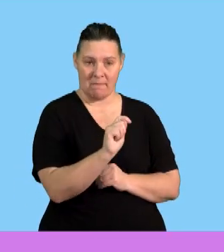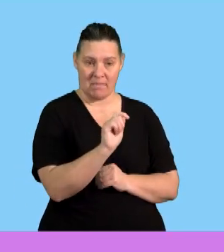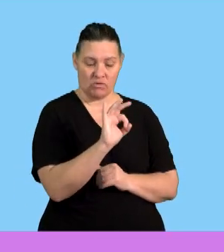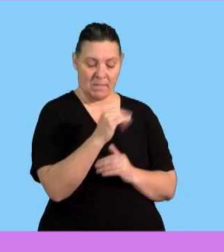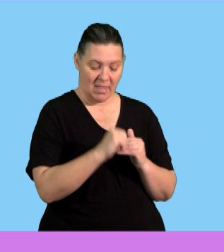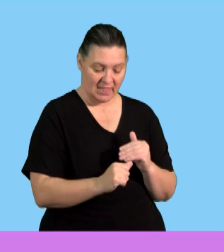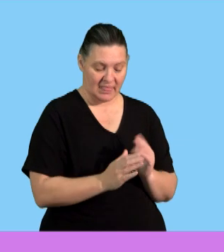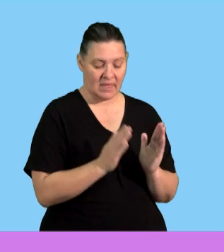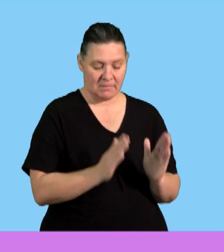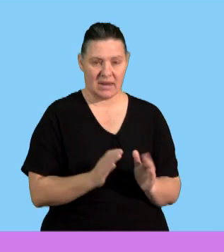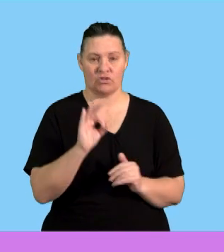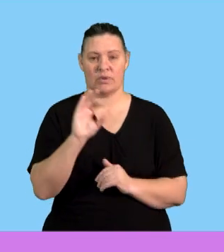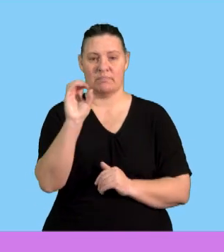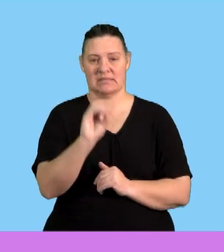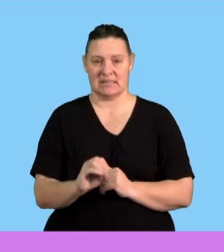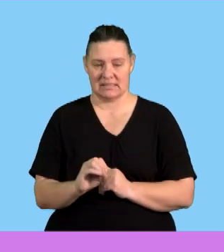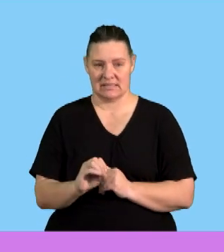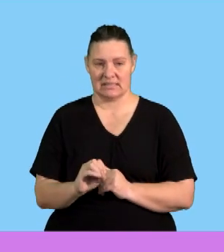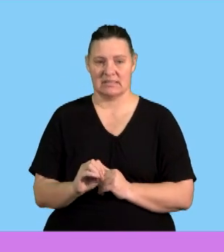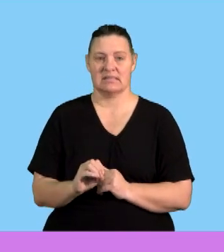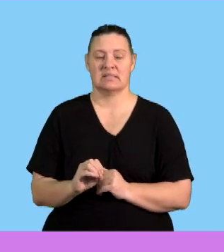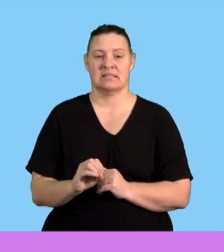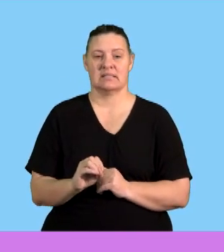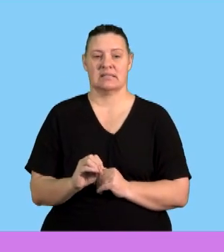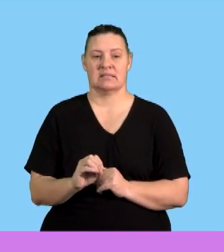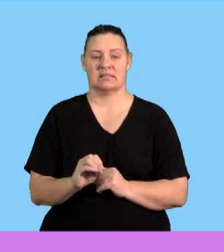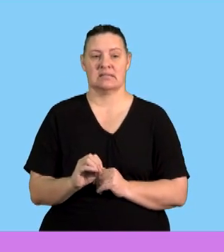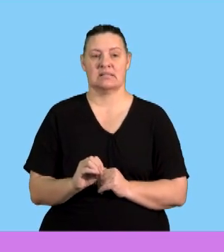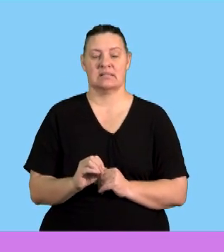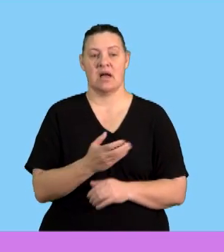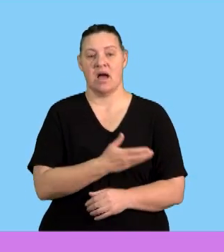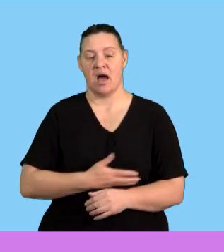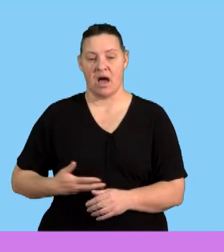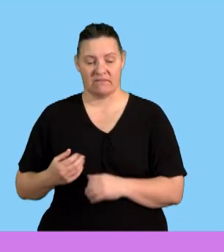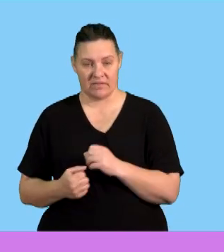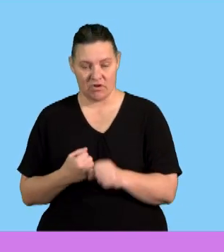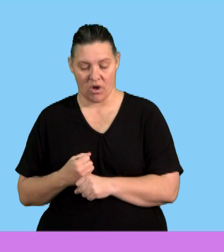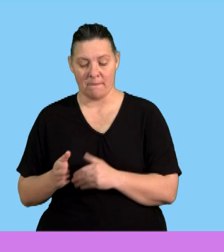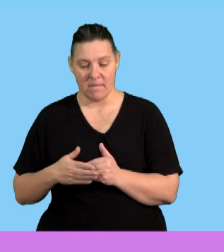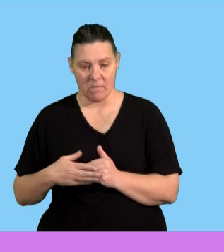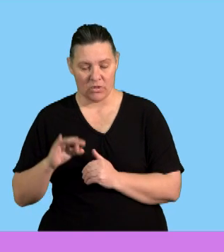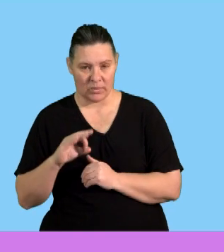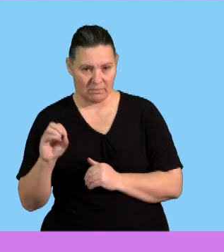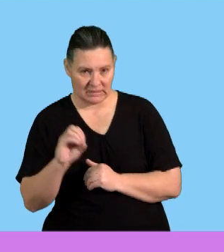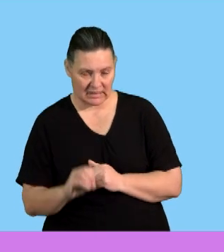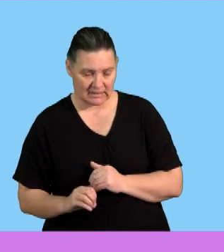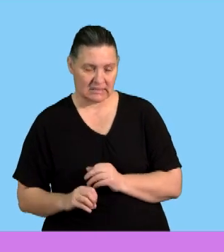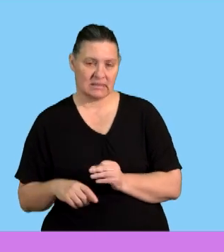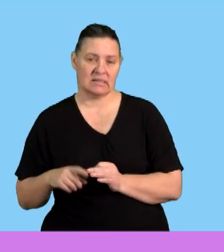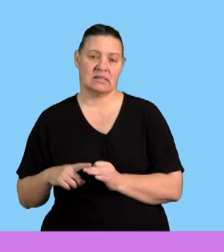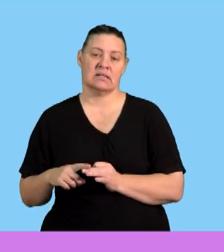term, it would be 3%. Then in the half of the year, another